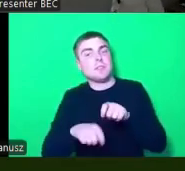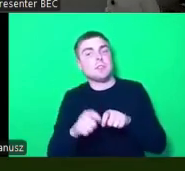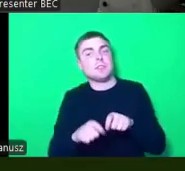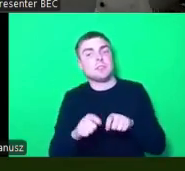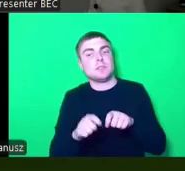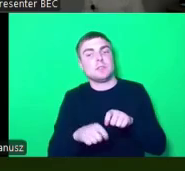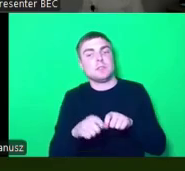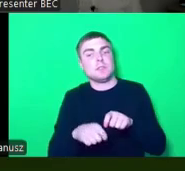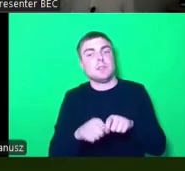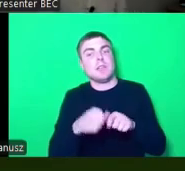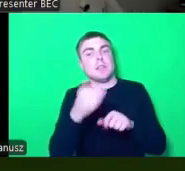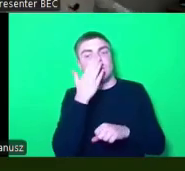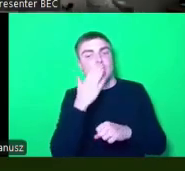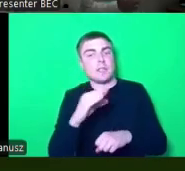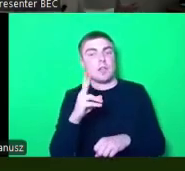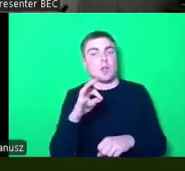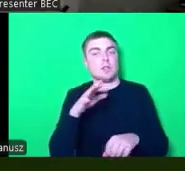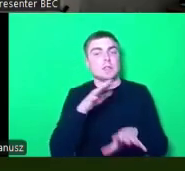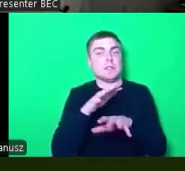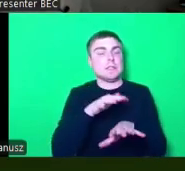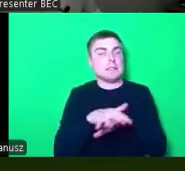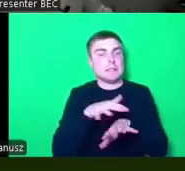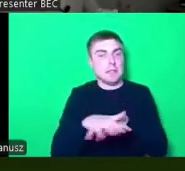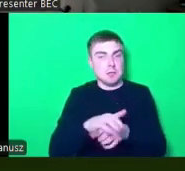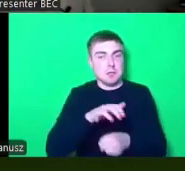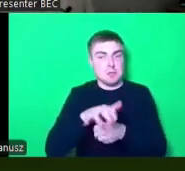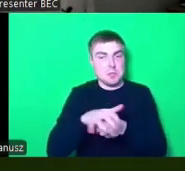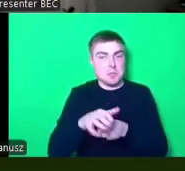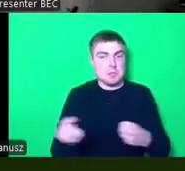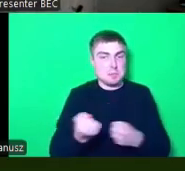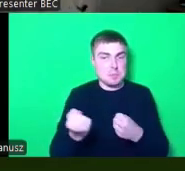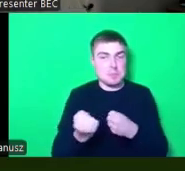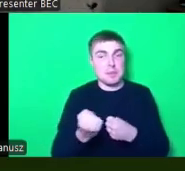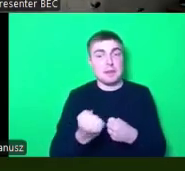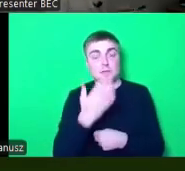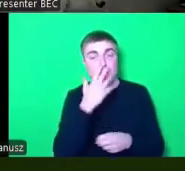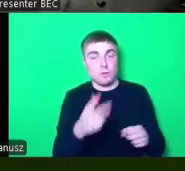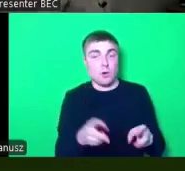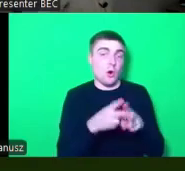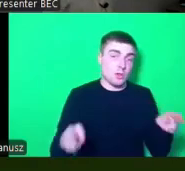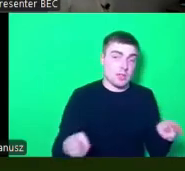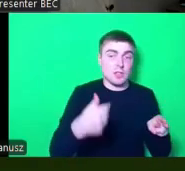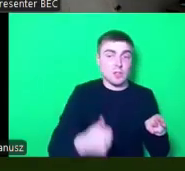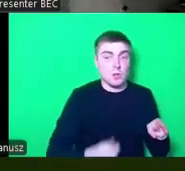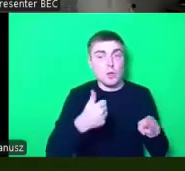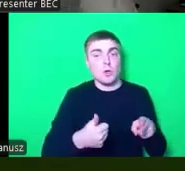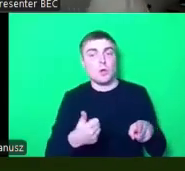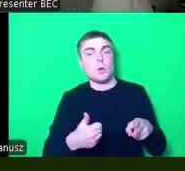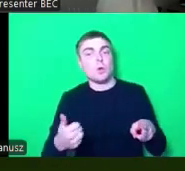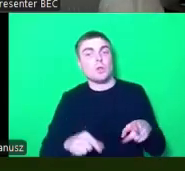ecosystem production over a season, over a year. And you see that over all these